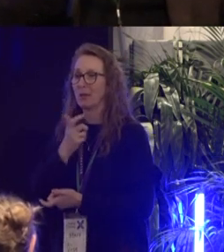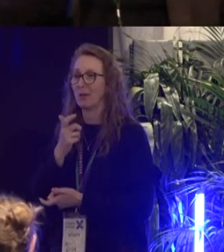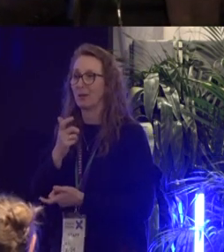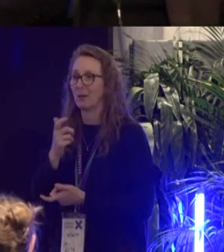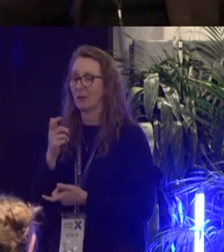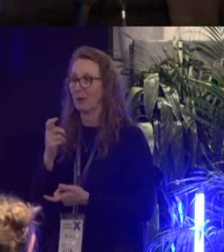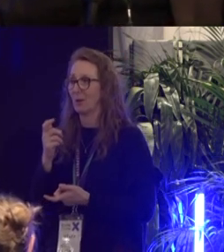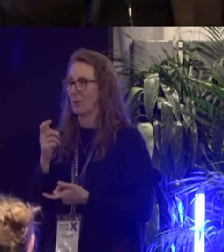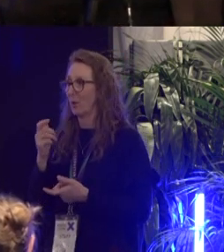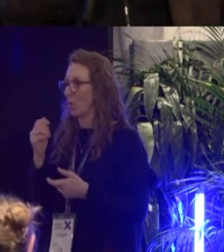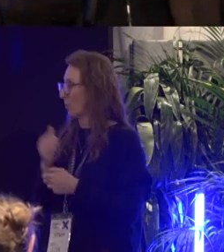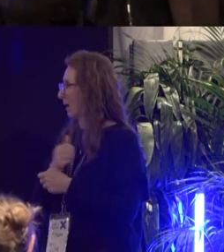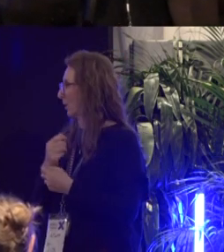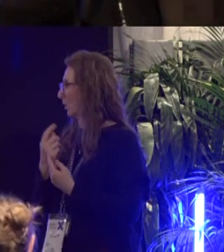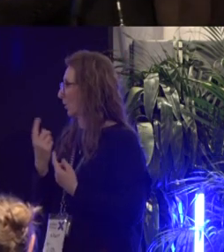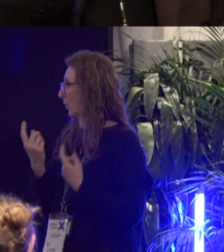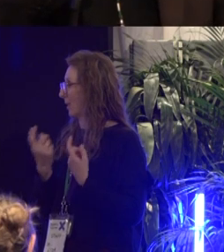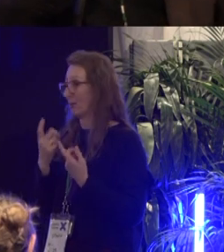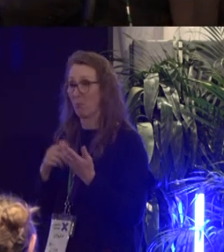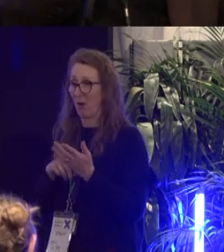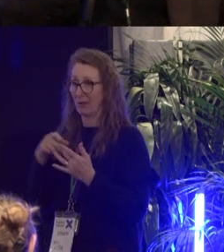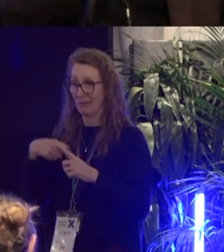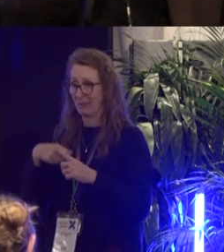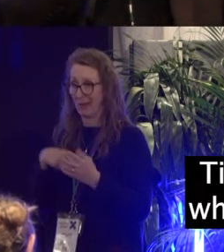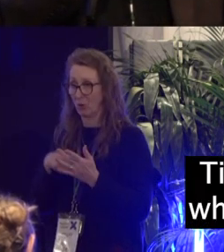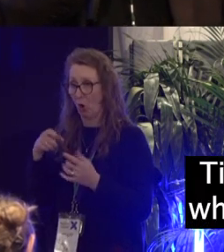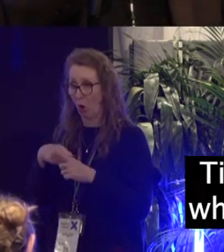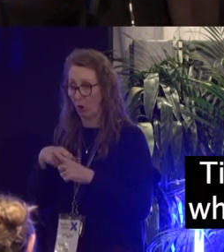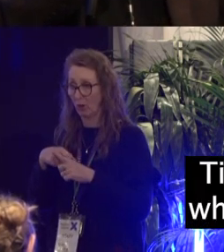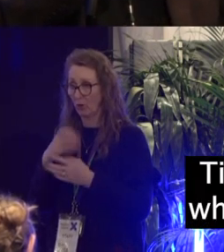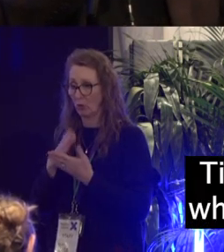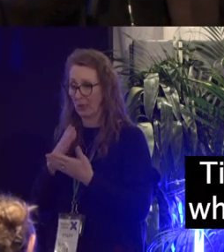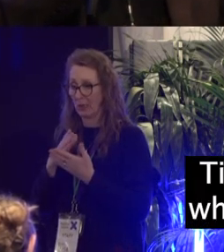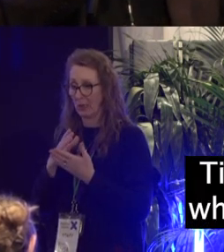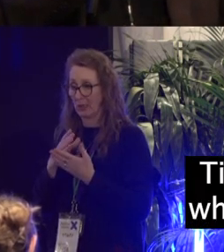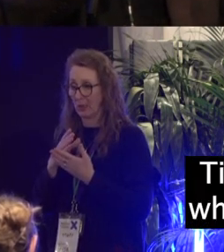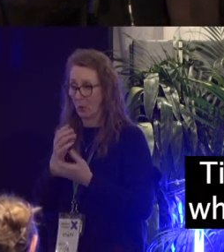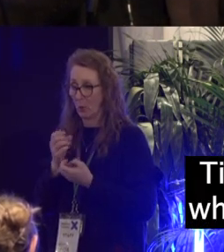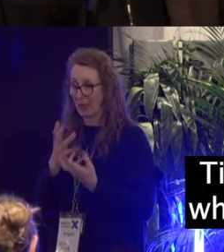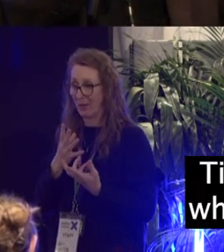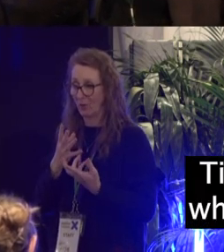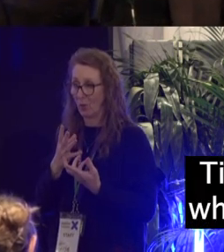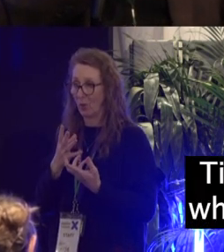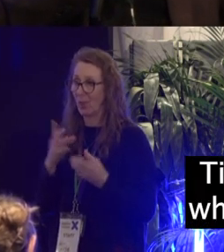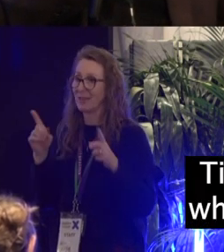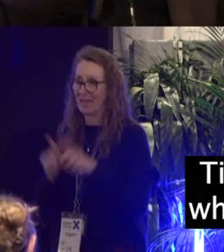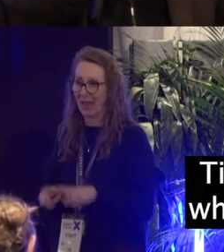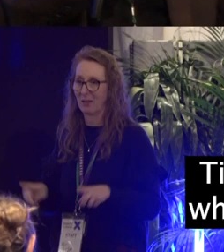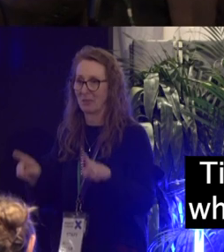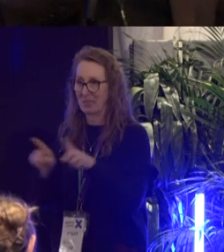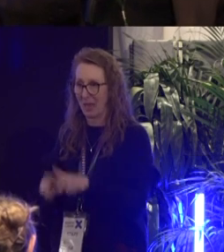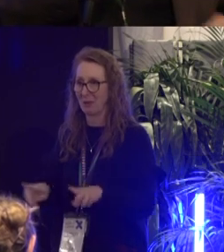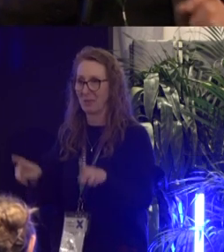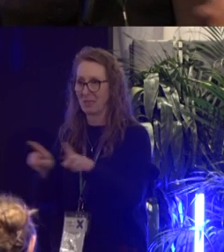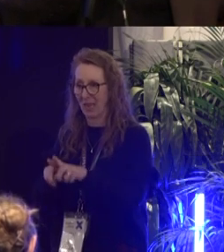new, first of all. But TikTok, it's funny talking about scrolling, TikTok will just give you more of exactly what you've seen. And the whole